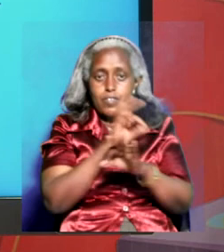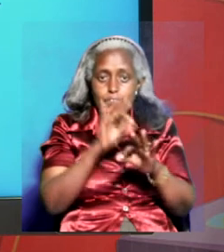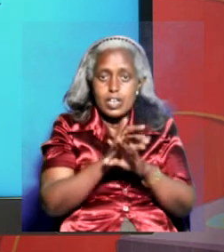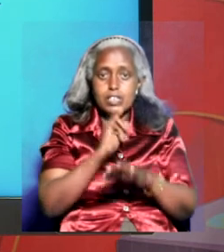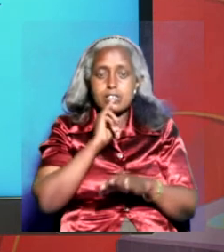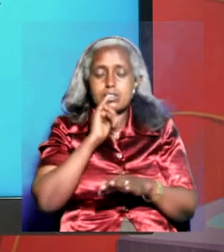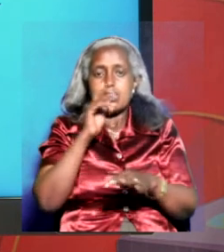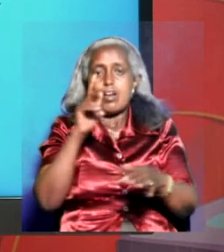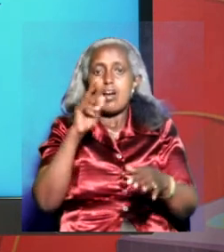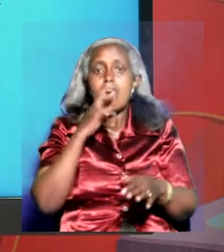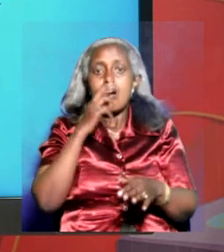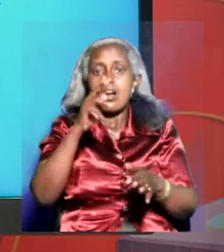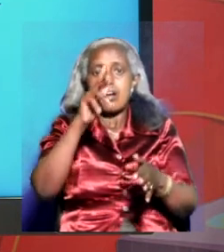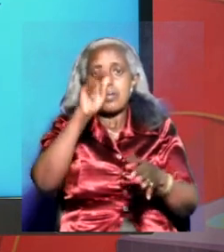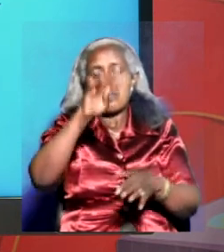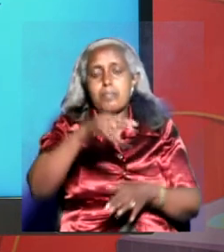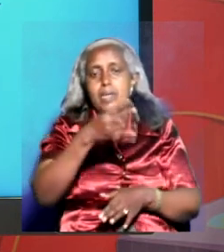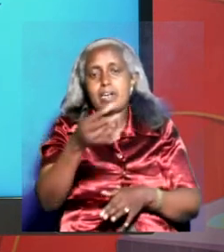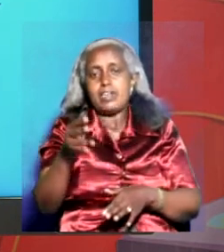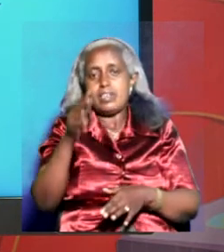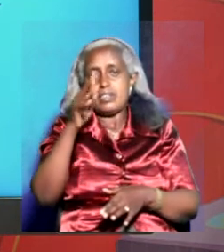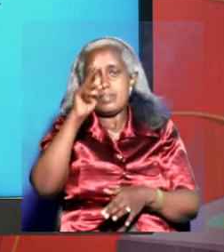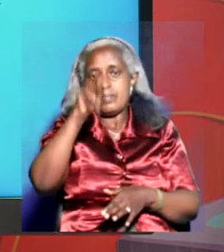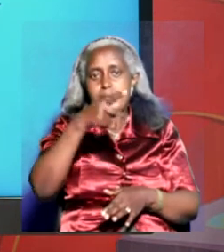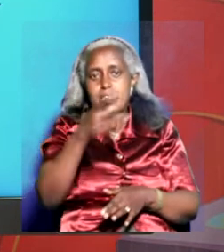periodic, if you see sine,